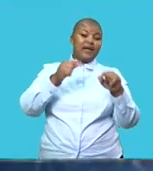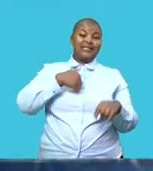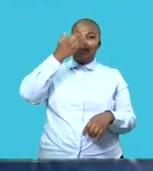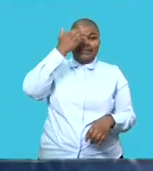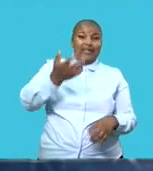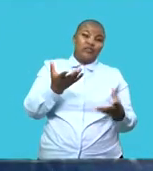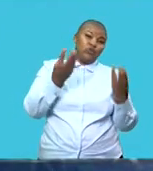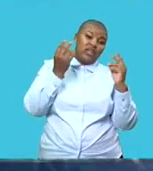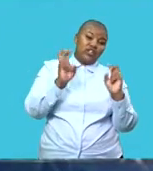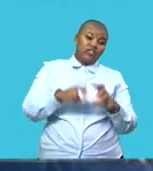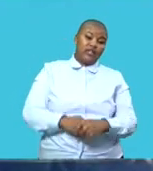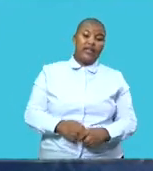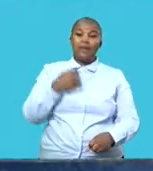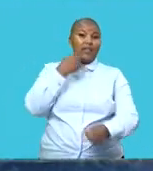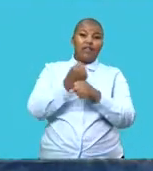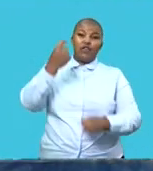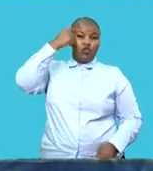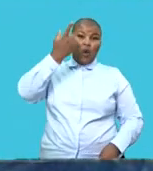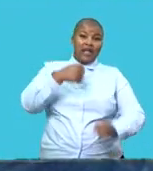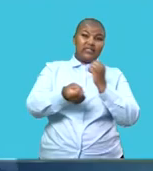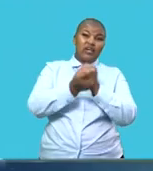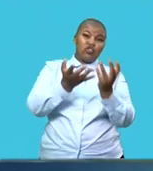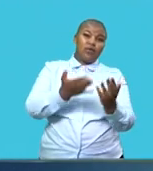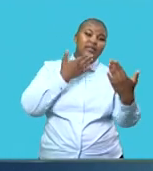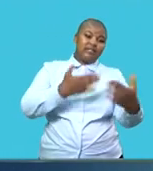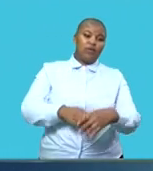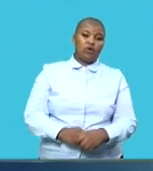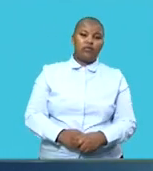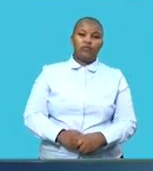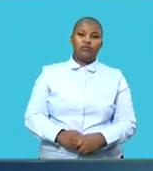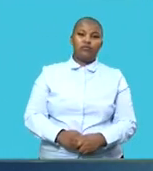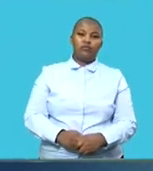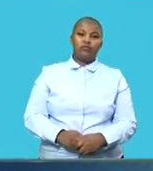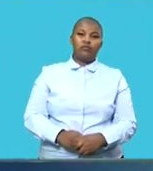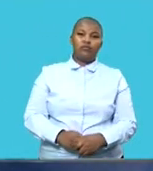ngaphandle kwabo. Ne re sana hana hore e tla etsahala ba teng ra leboha haholo.